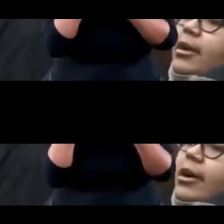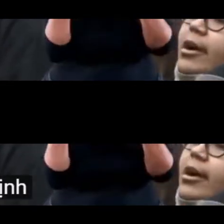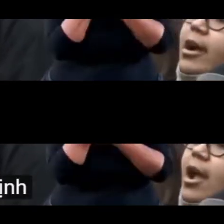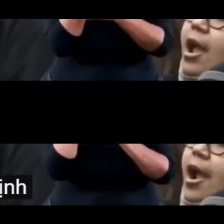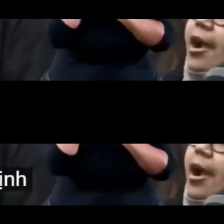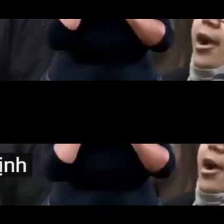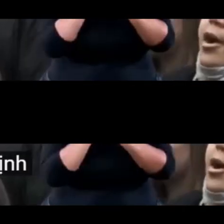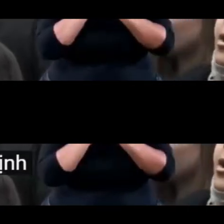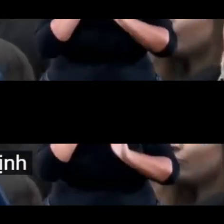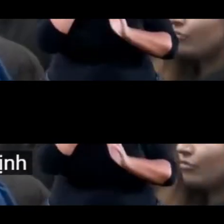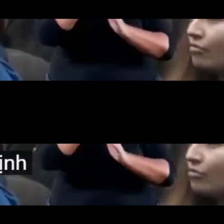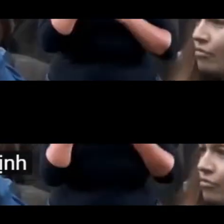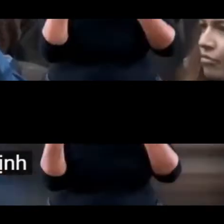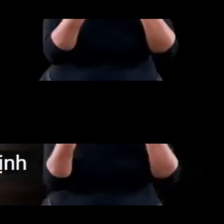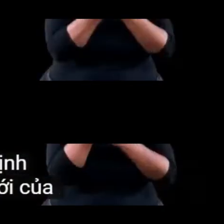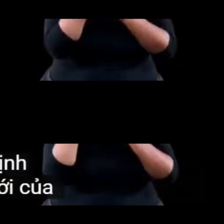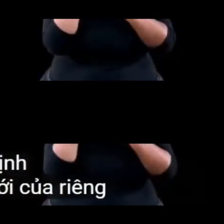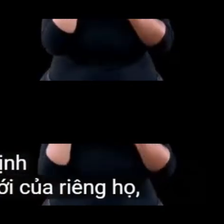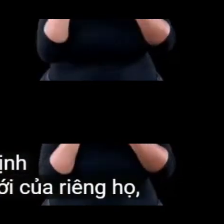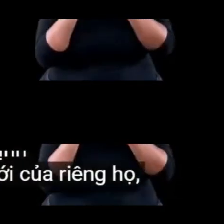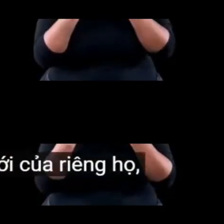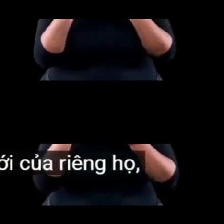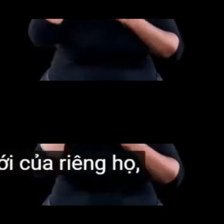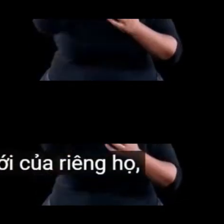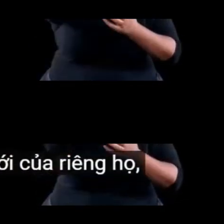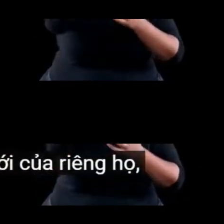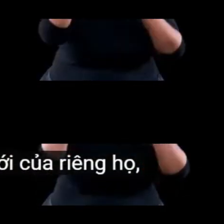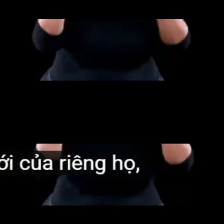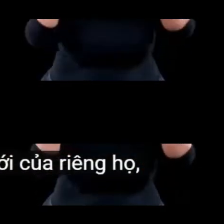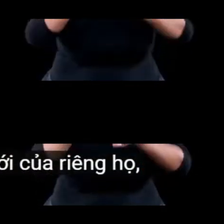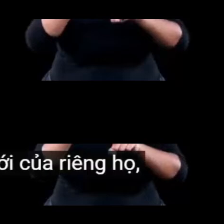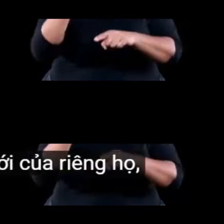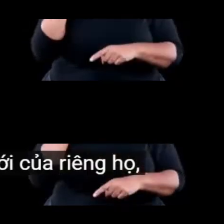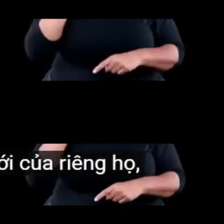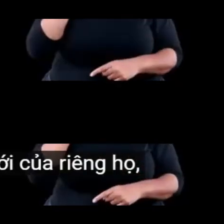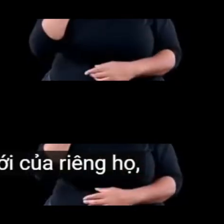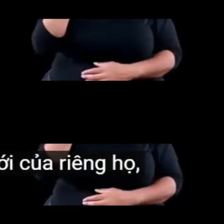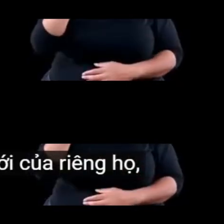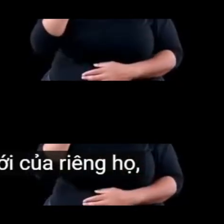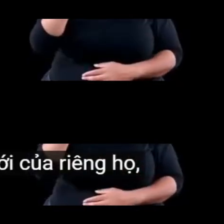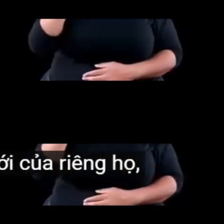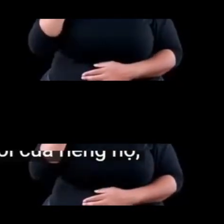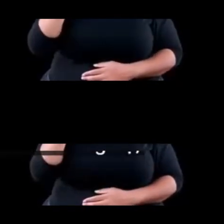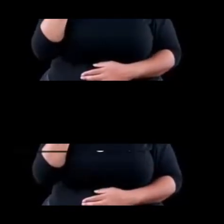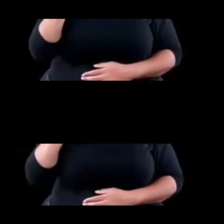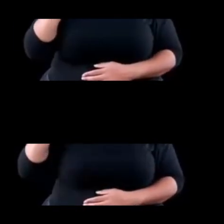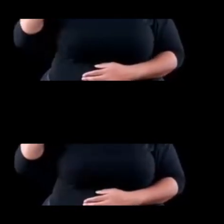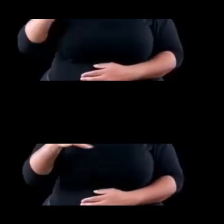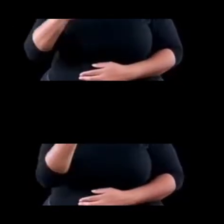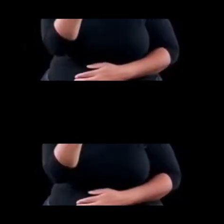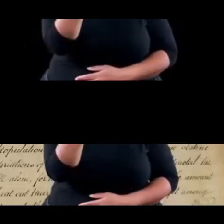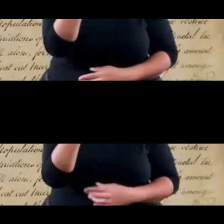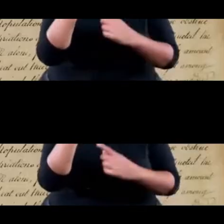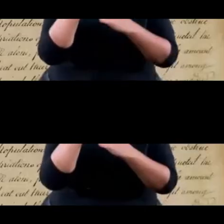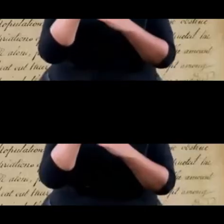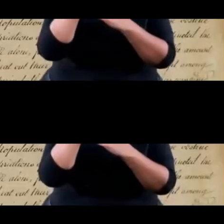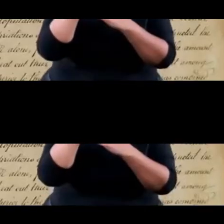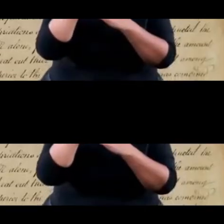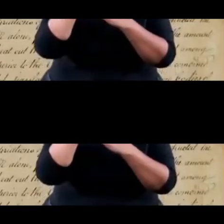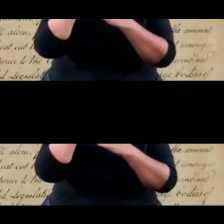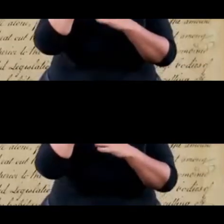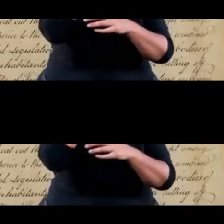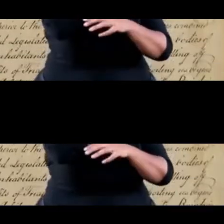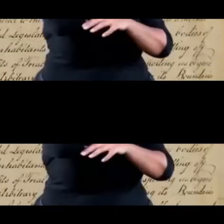town would decide to start a new state with their own new rules. Well, that's exactly what happened in the 1700s.